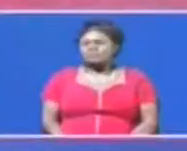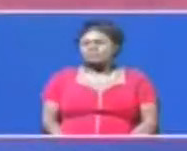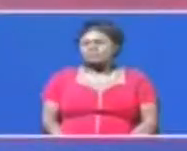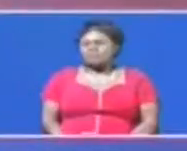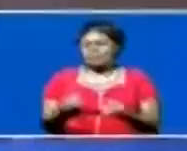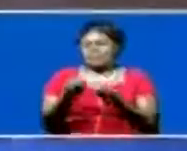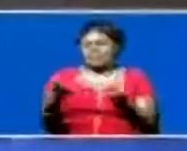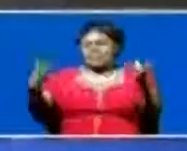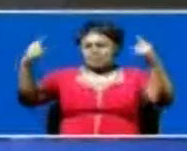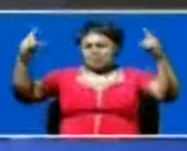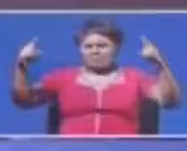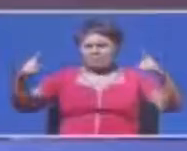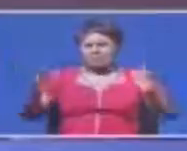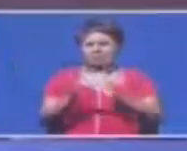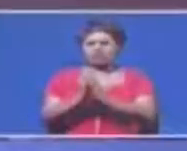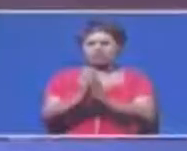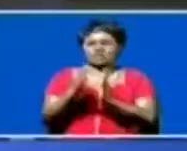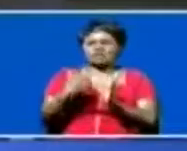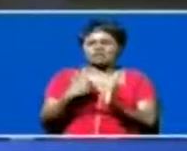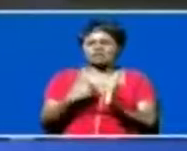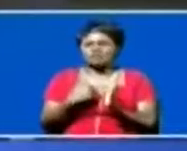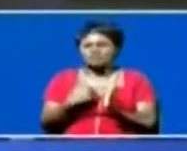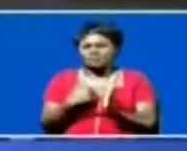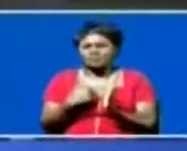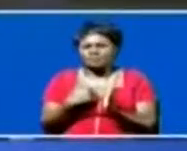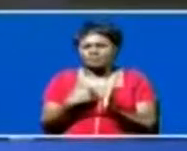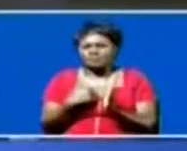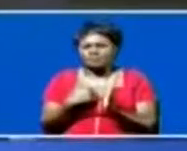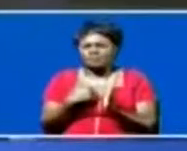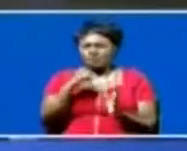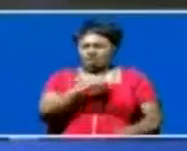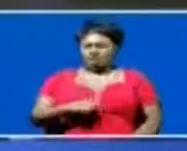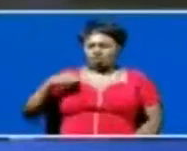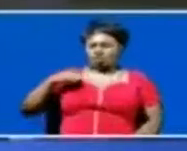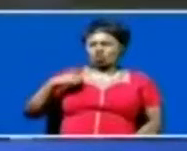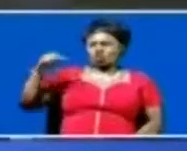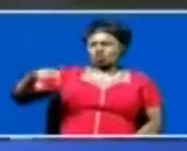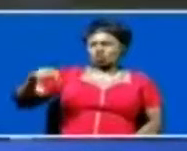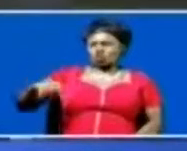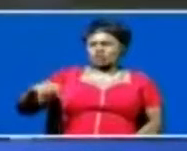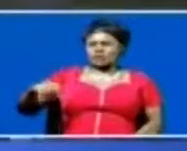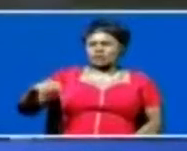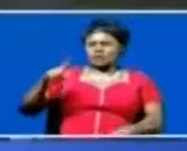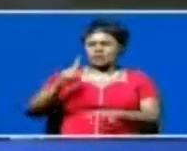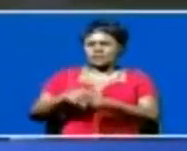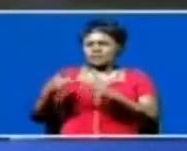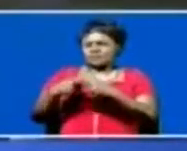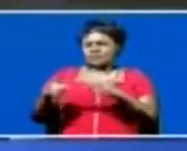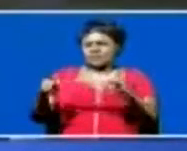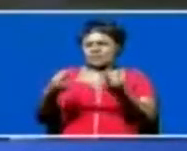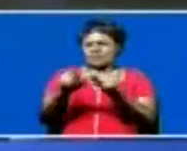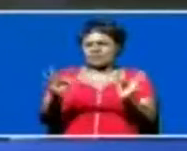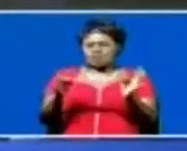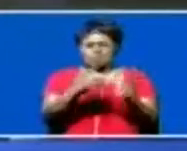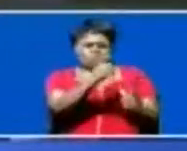There are a lot of success stories like that. In Githunguri today, with the advent of the liberalization of